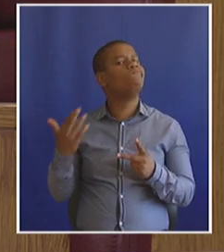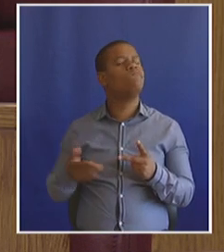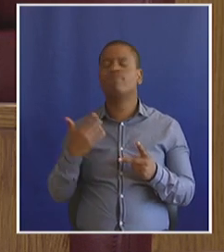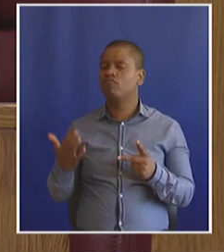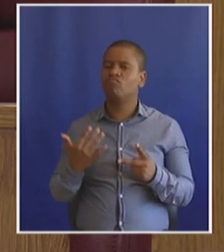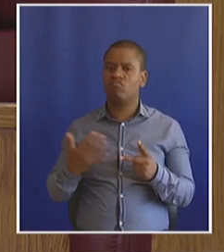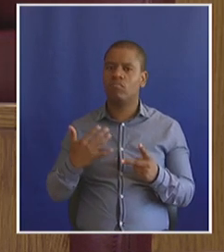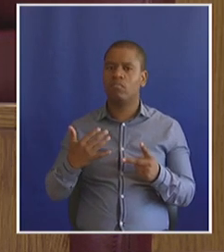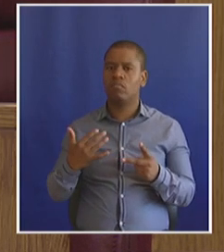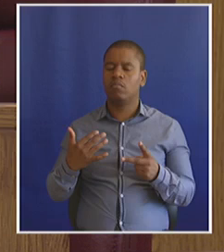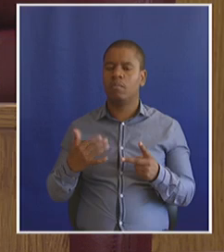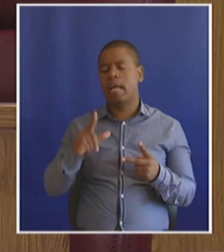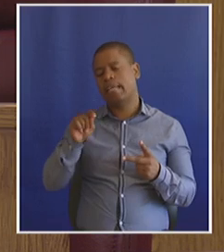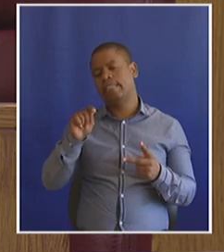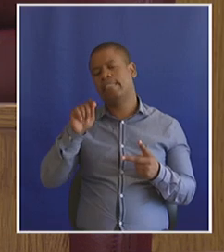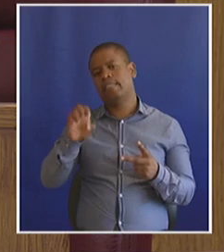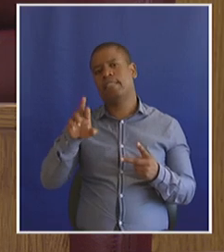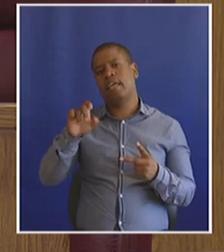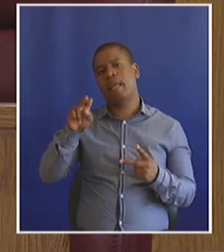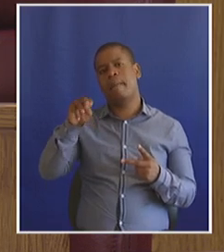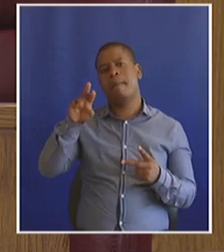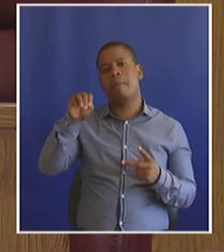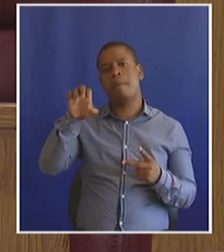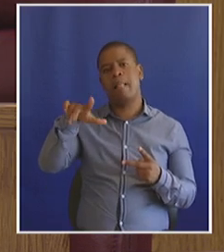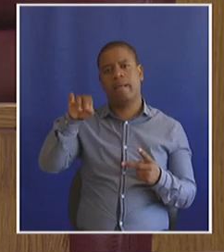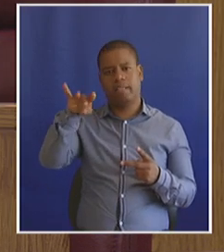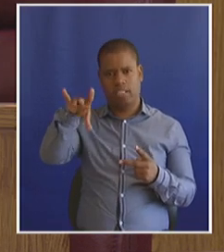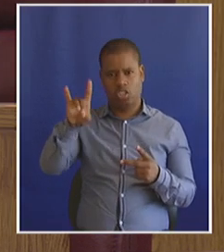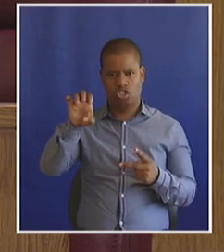the Honorable Terblanche will be the next one to